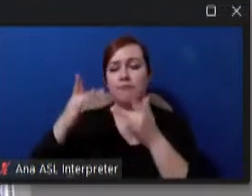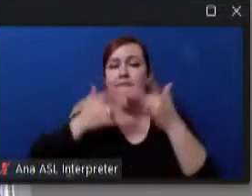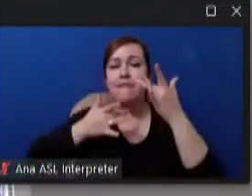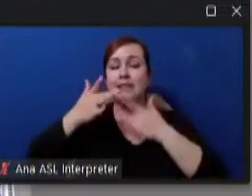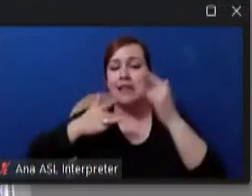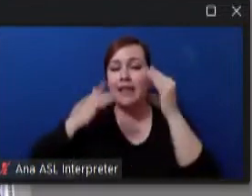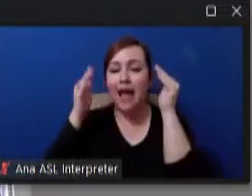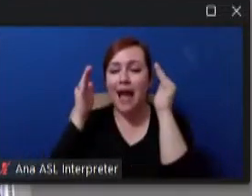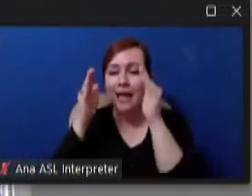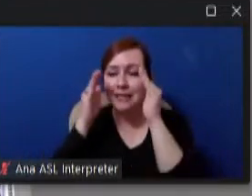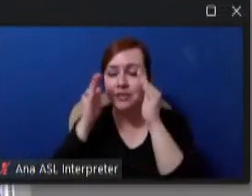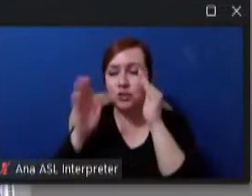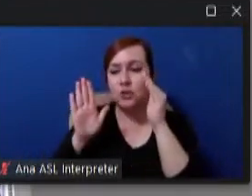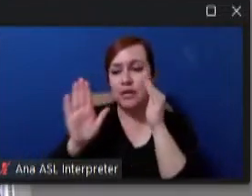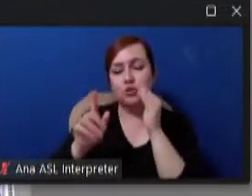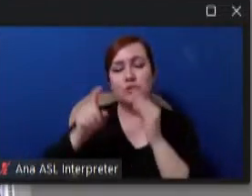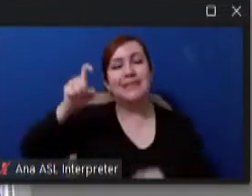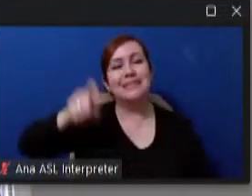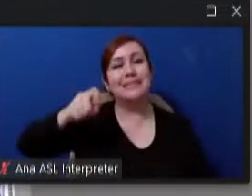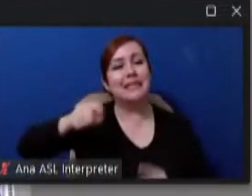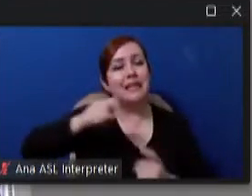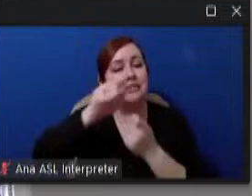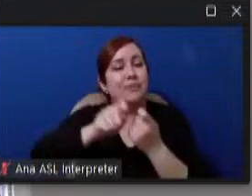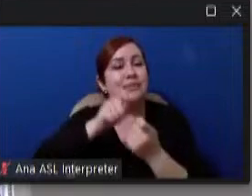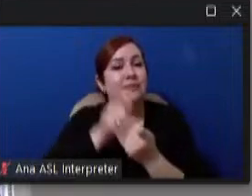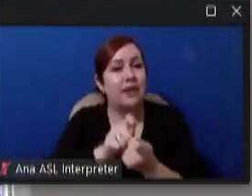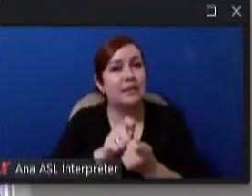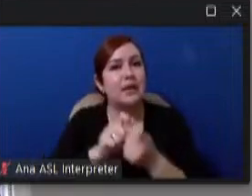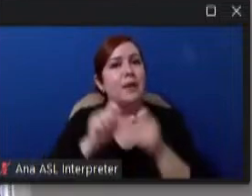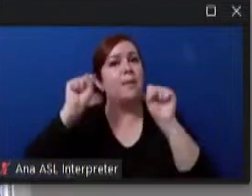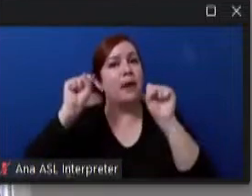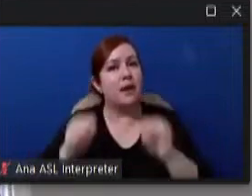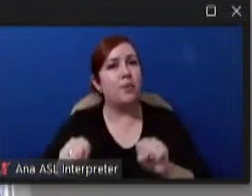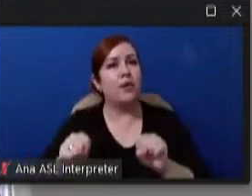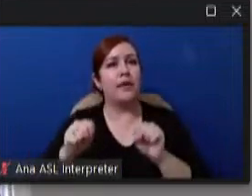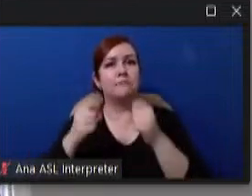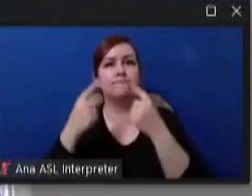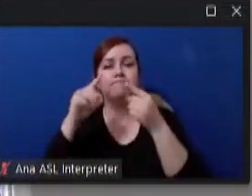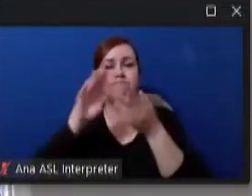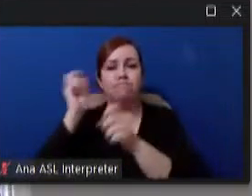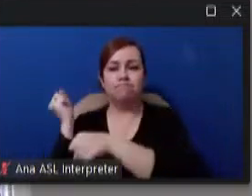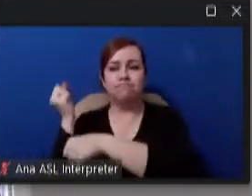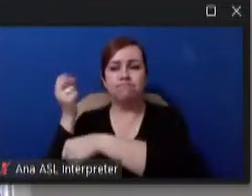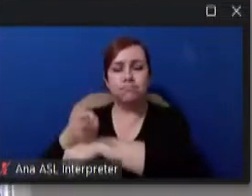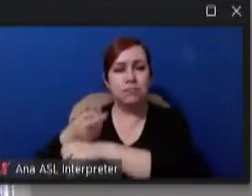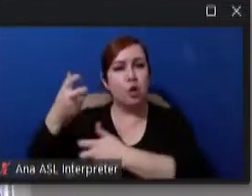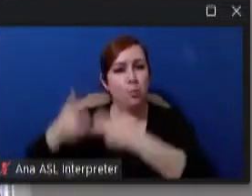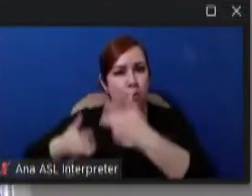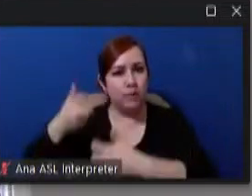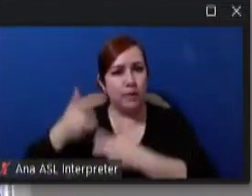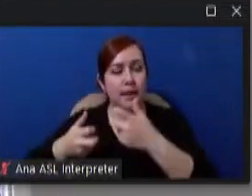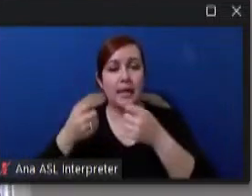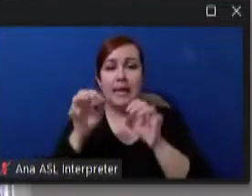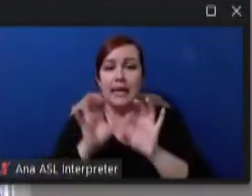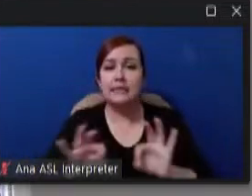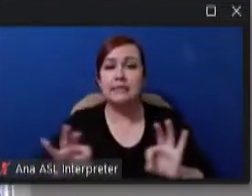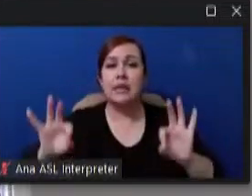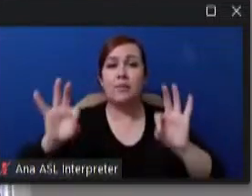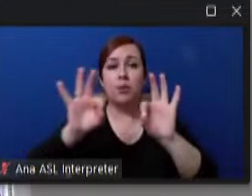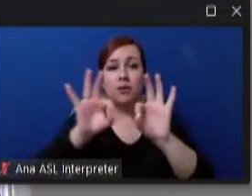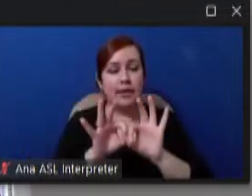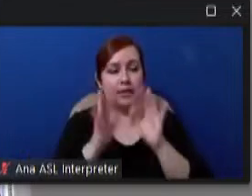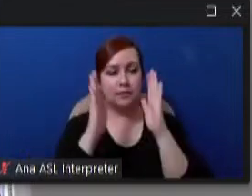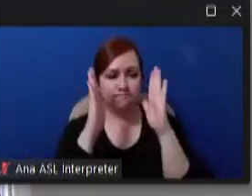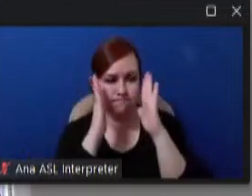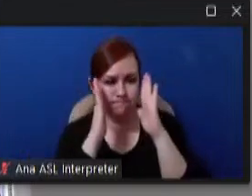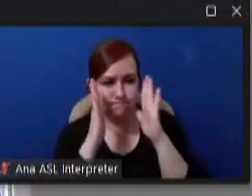even more severe barriers because of their specific condition. It is essential